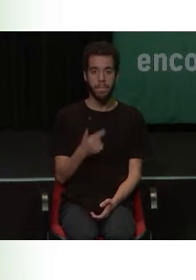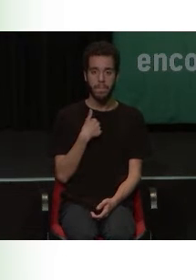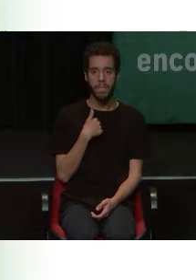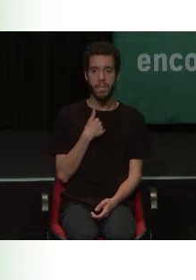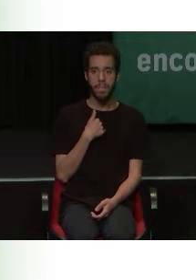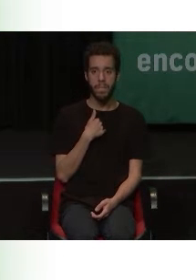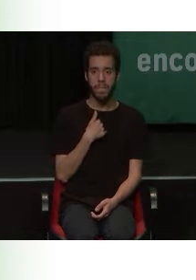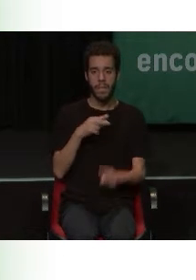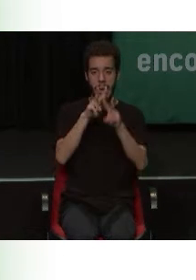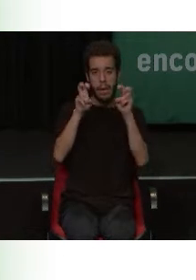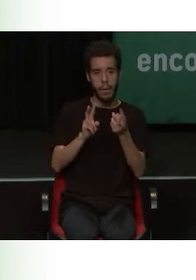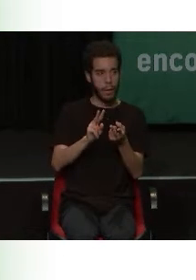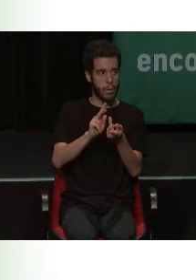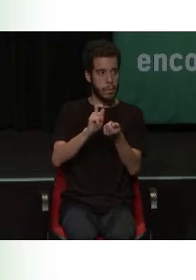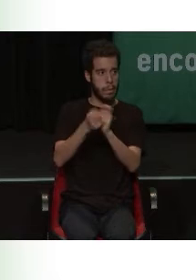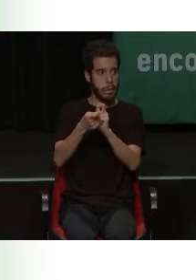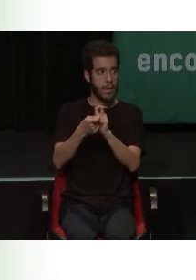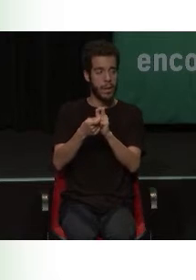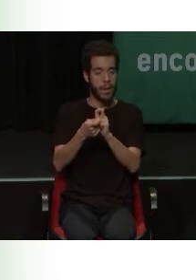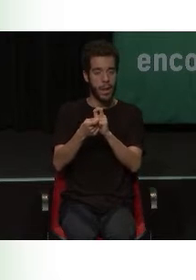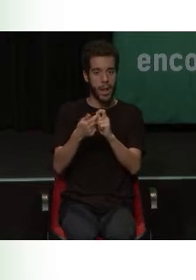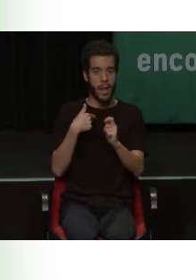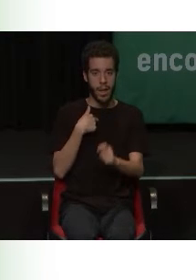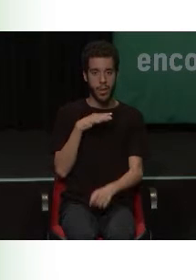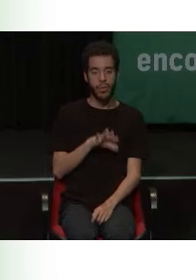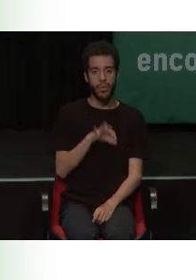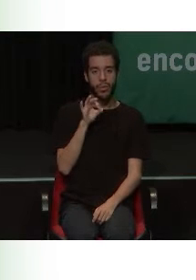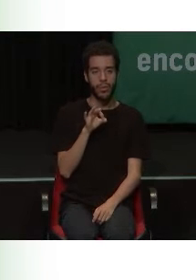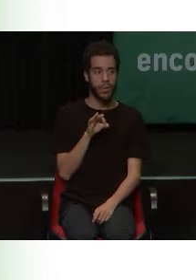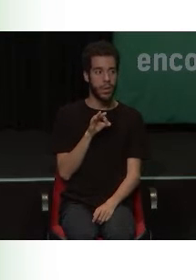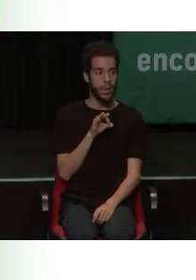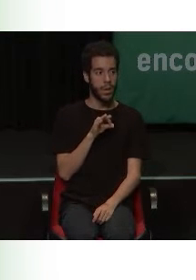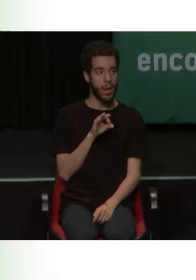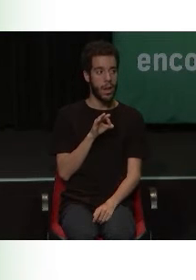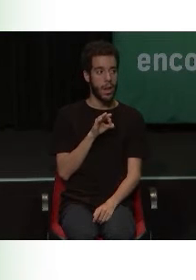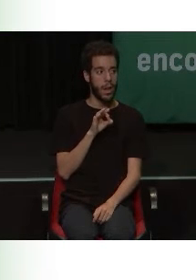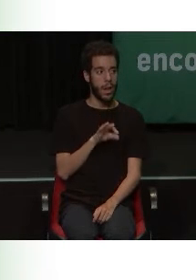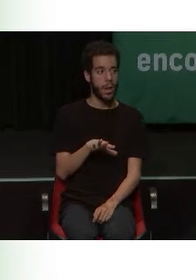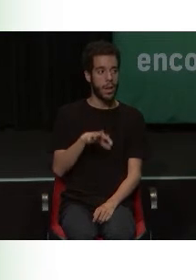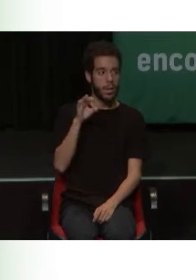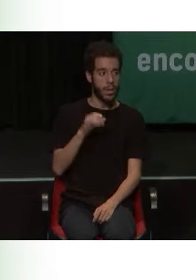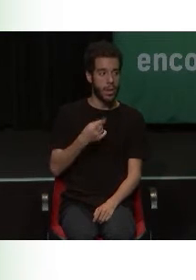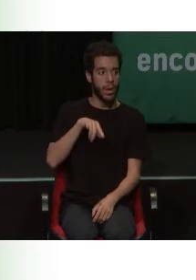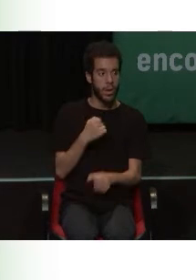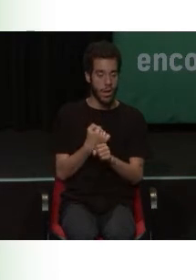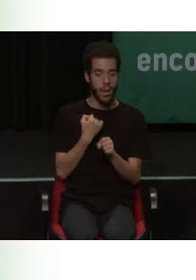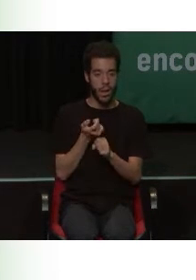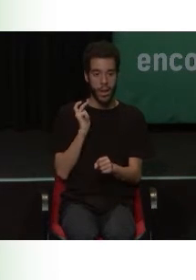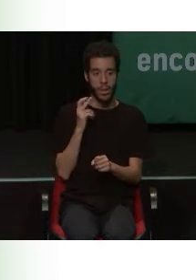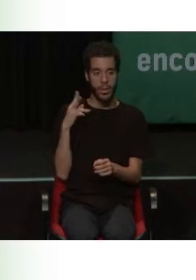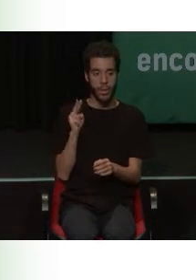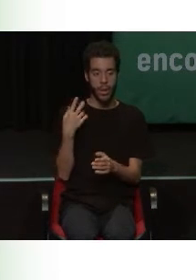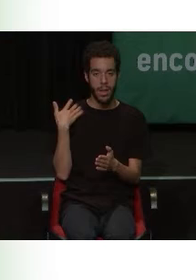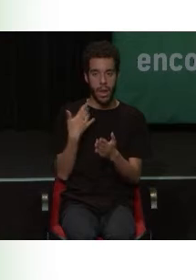I changed the title, by the way. I choose to present here an example of what we have done over the last 2 years. The